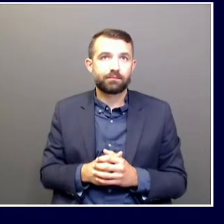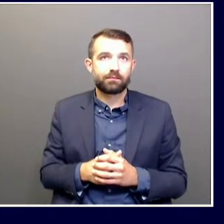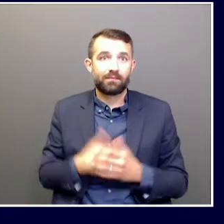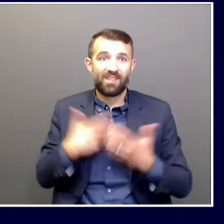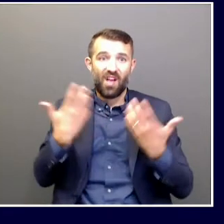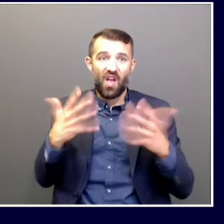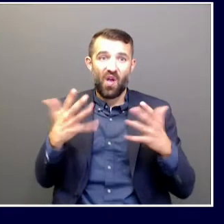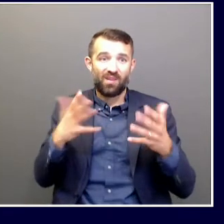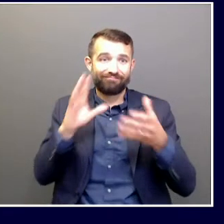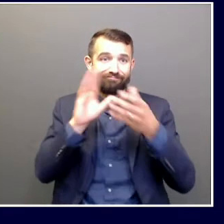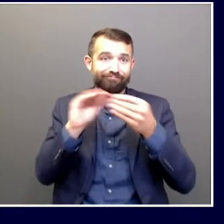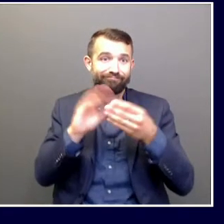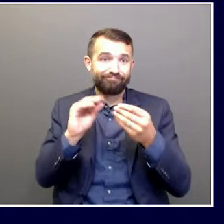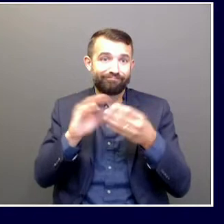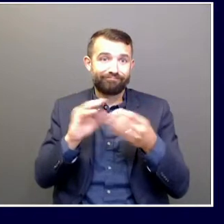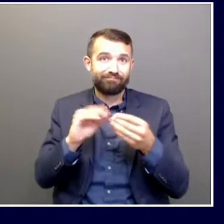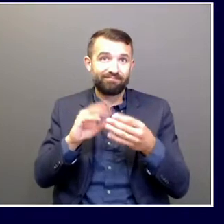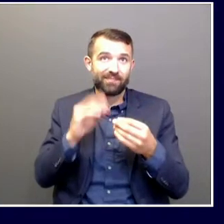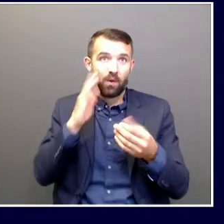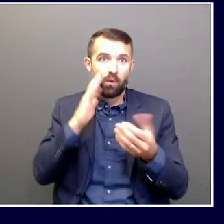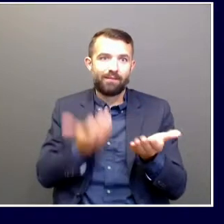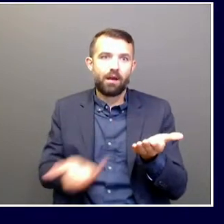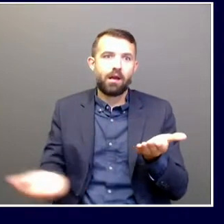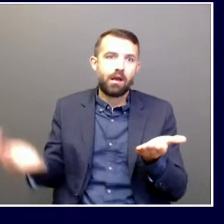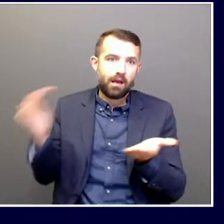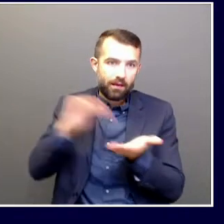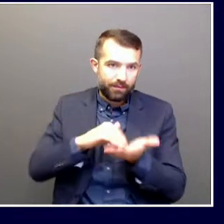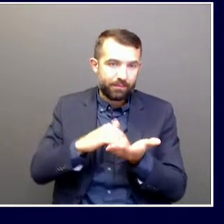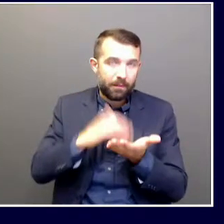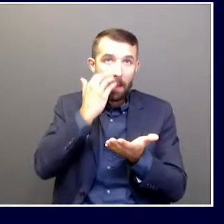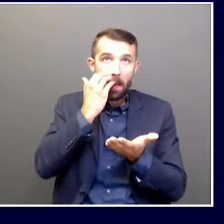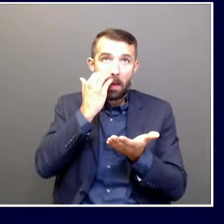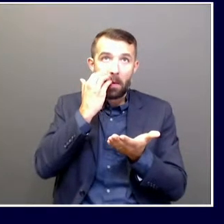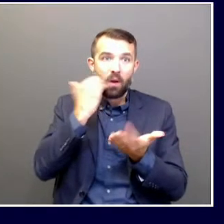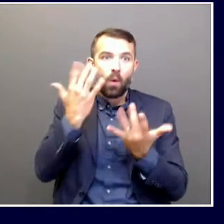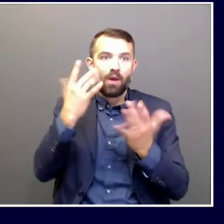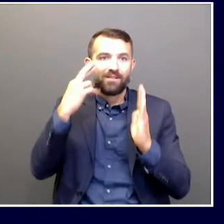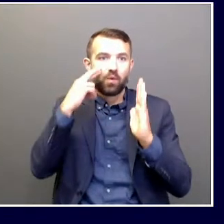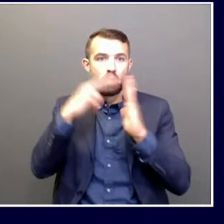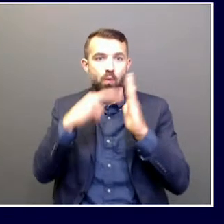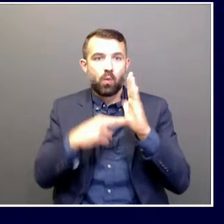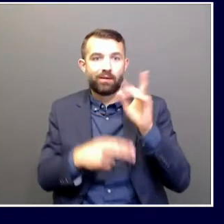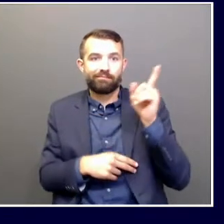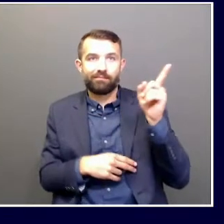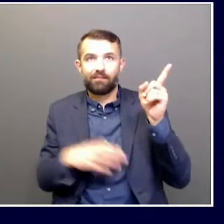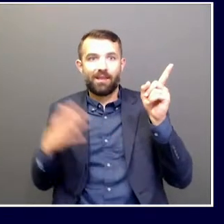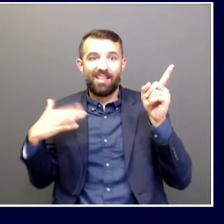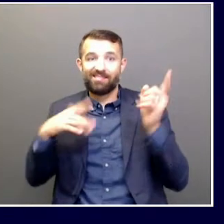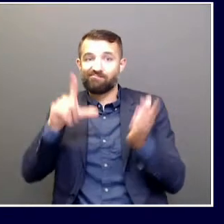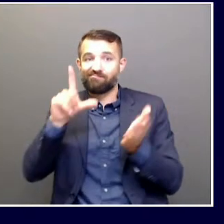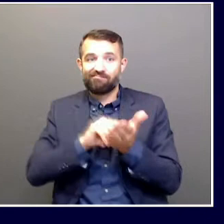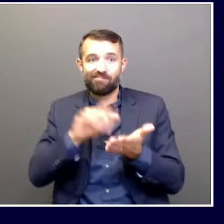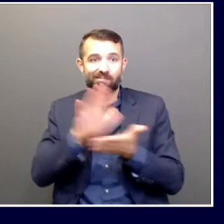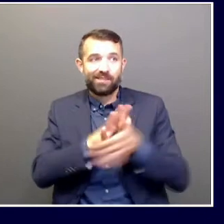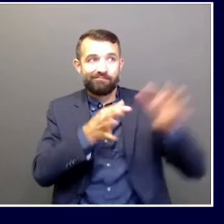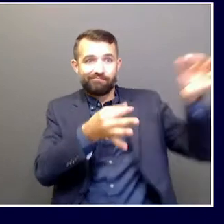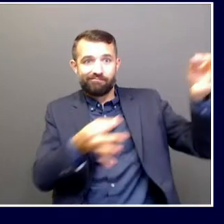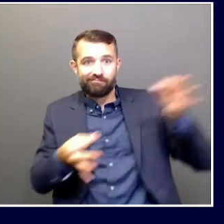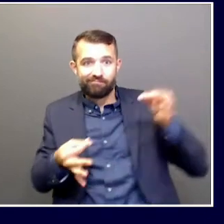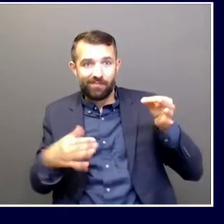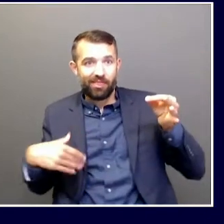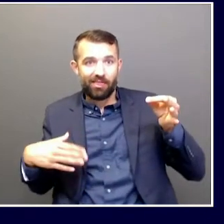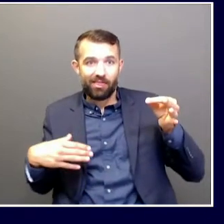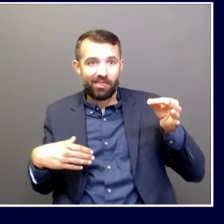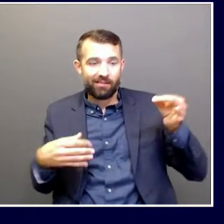itself. Nothing's been finalized or drafted or promulgated that we can examine. You know, I like to look at the language of something before